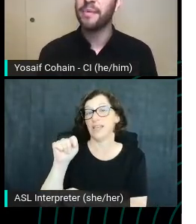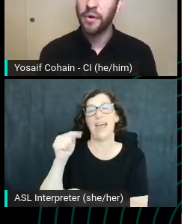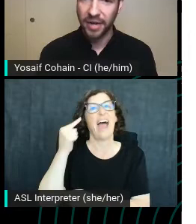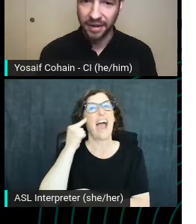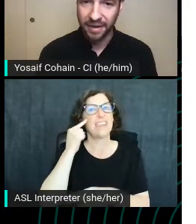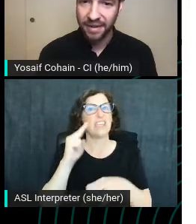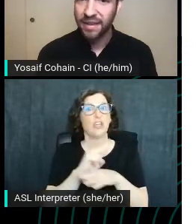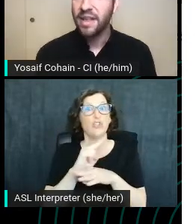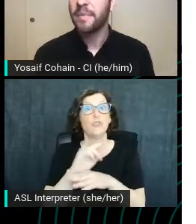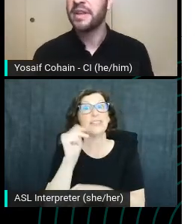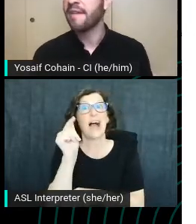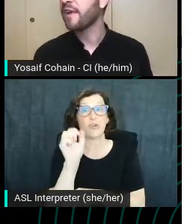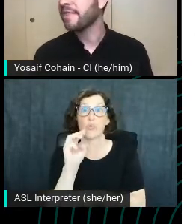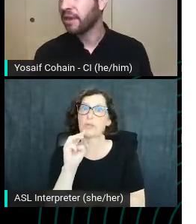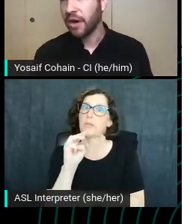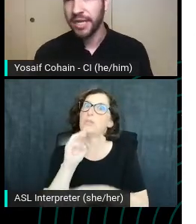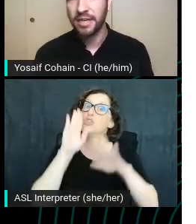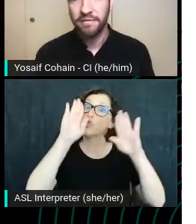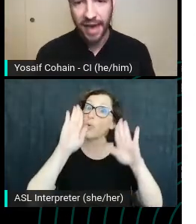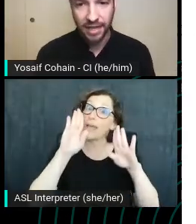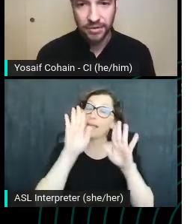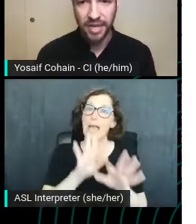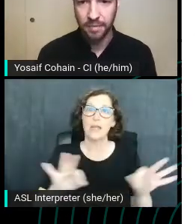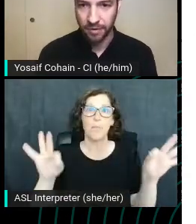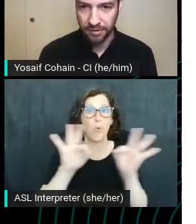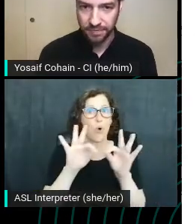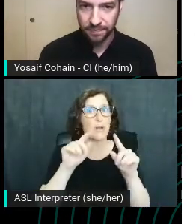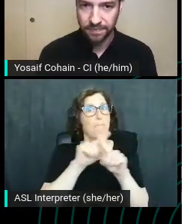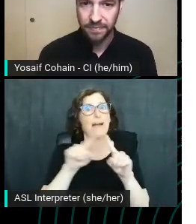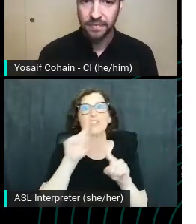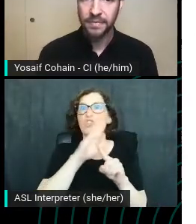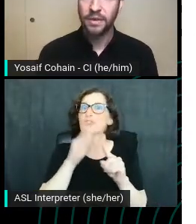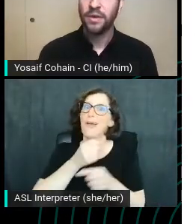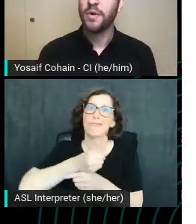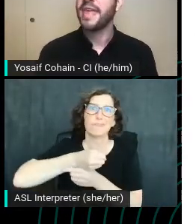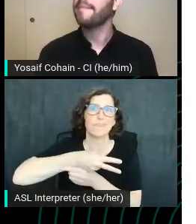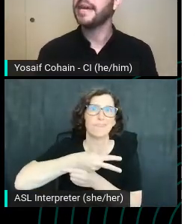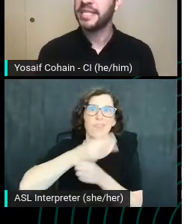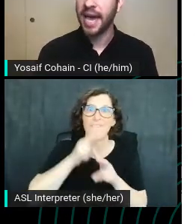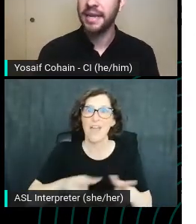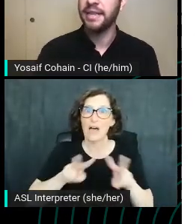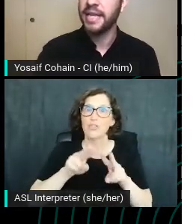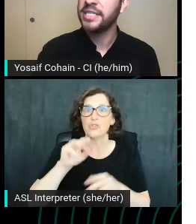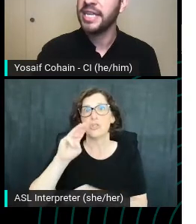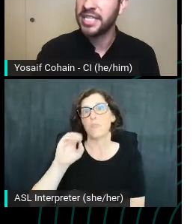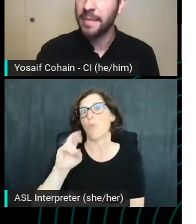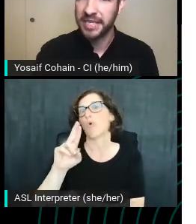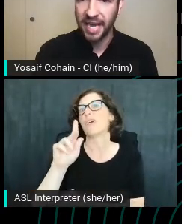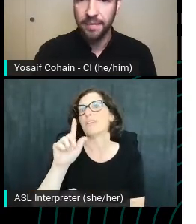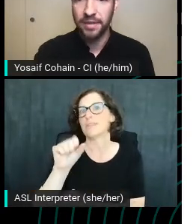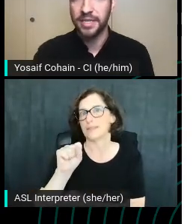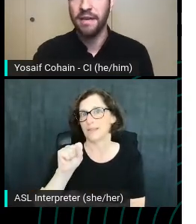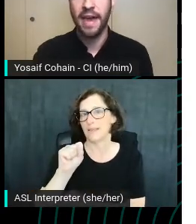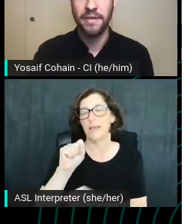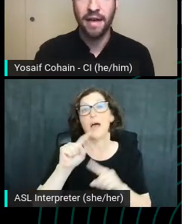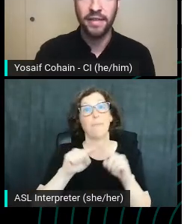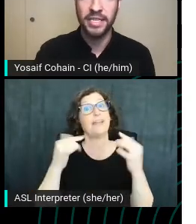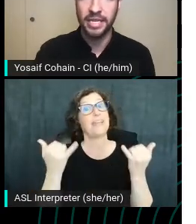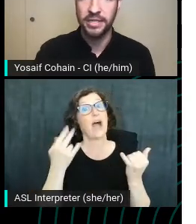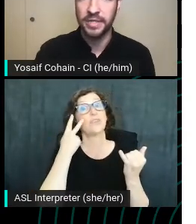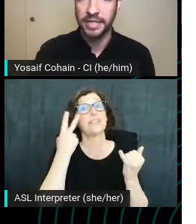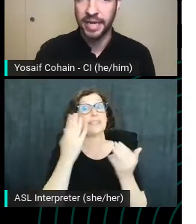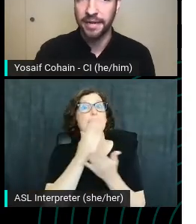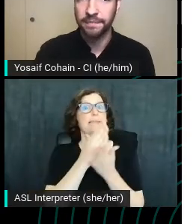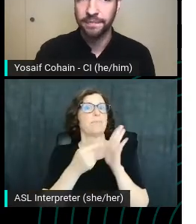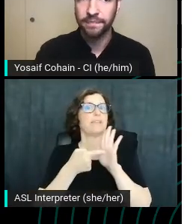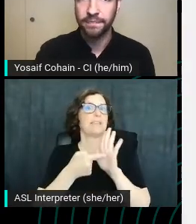and important, but never at the cost of values and morals. With that being said, let's see some examples of how Netflix